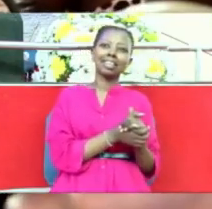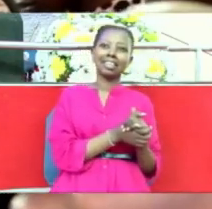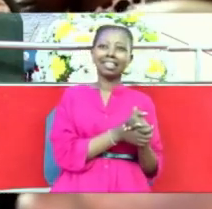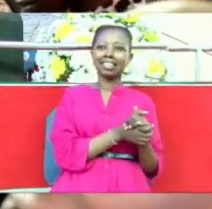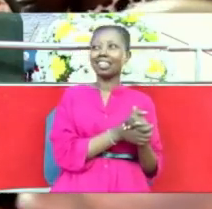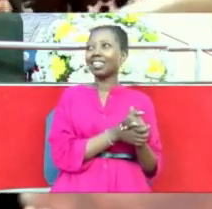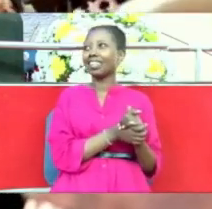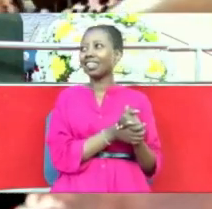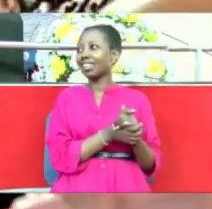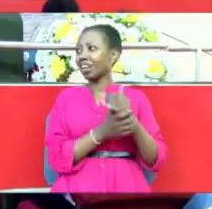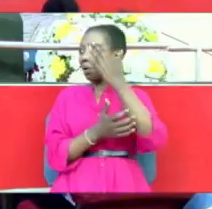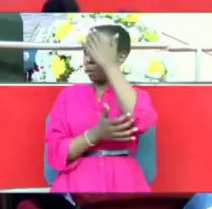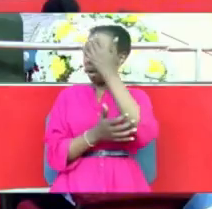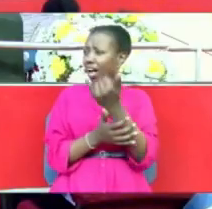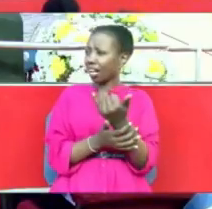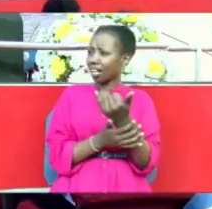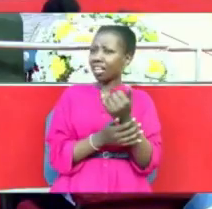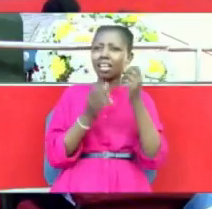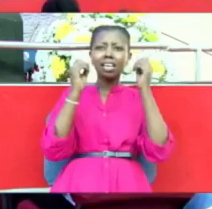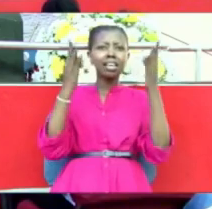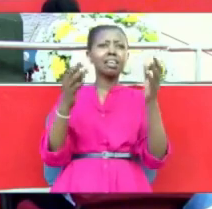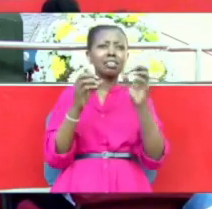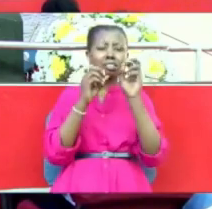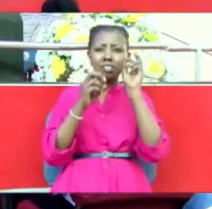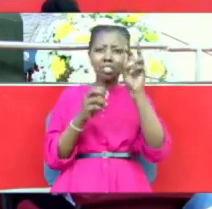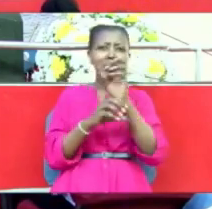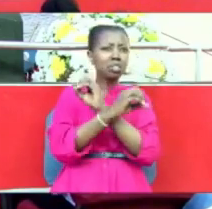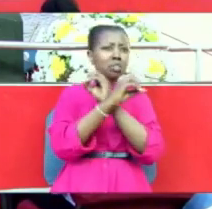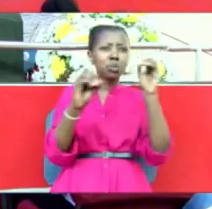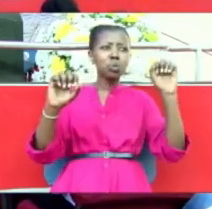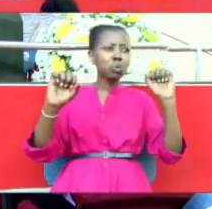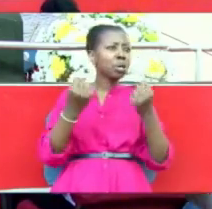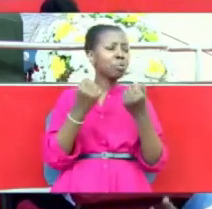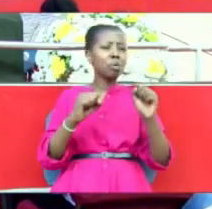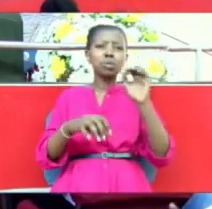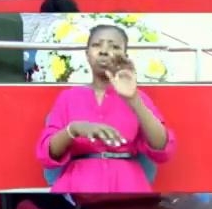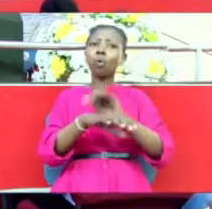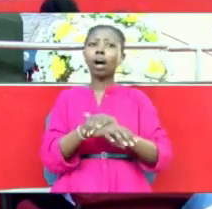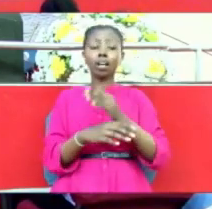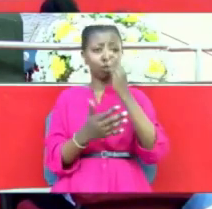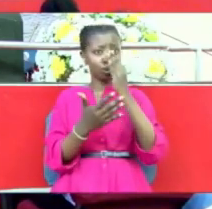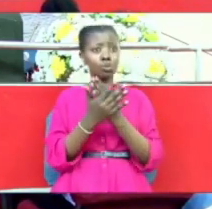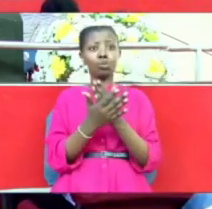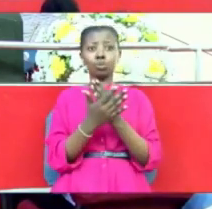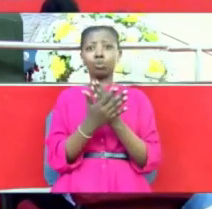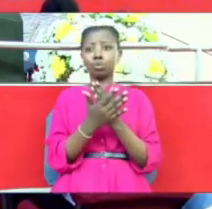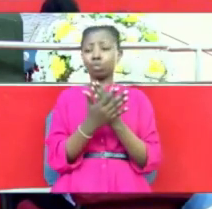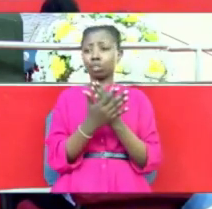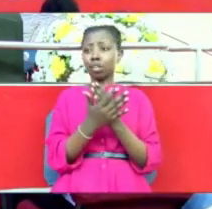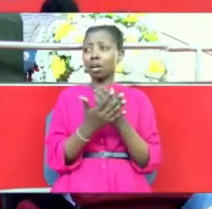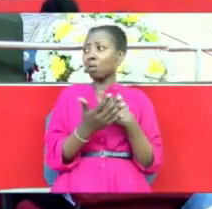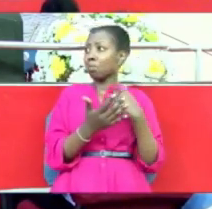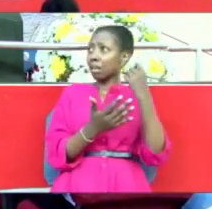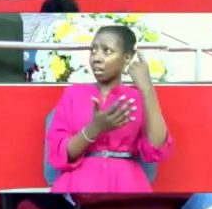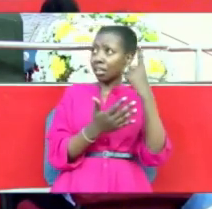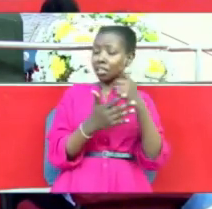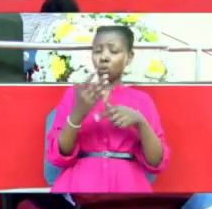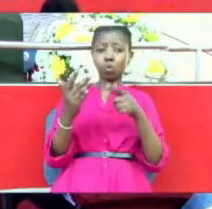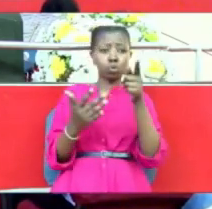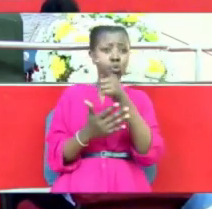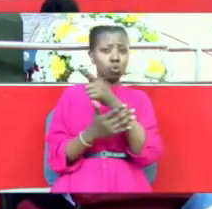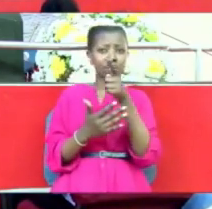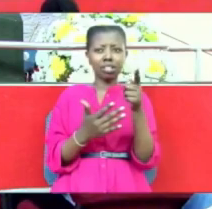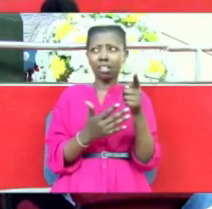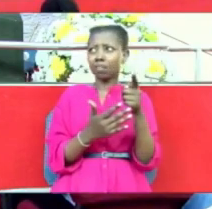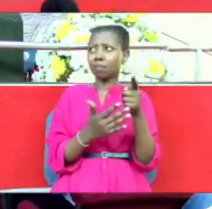Kwa sababu kweli kabisa, if you don't see it, you can't get it. Oh, okay. I can understand what you are talking about. Wachana